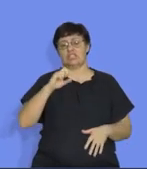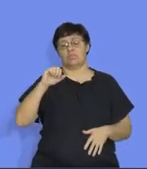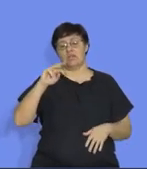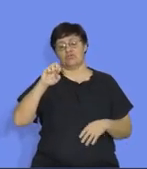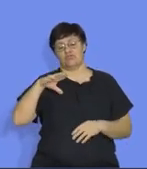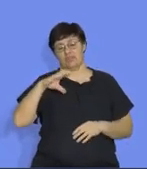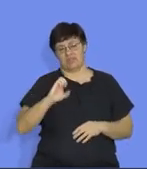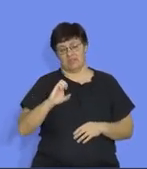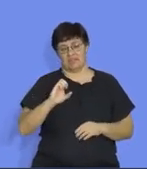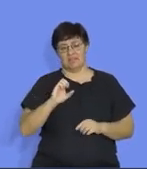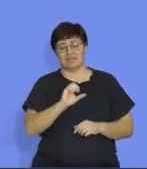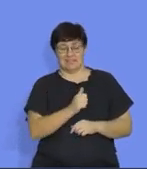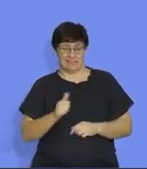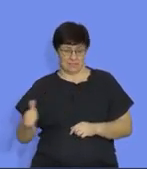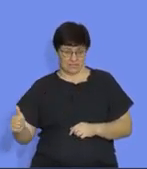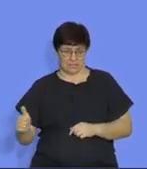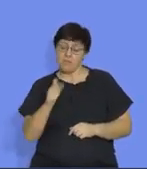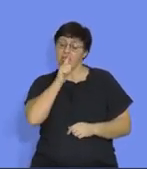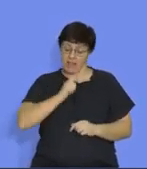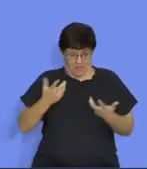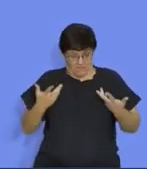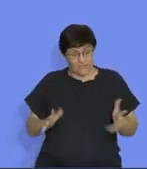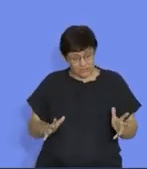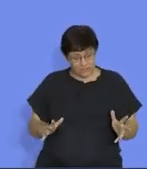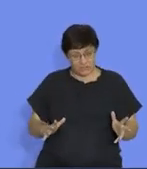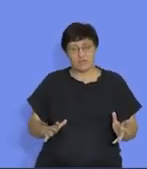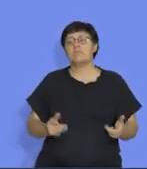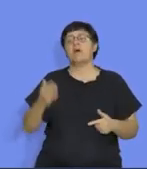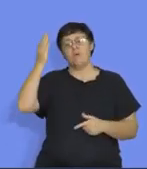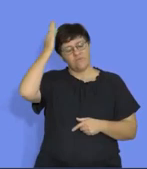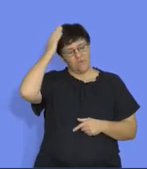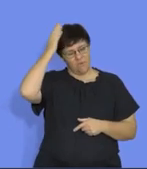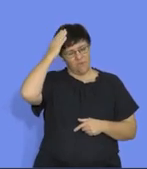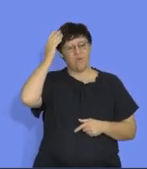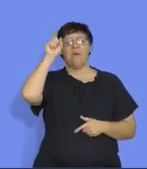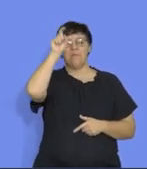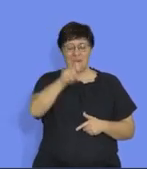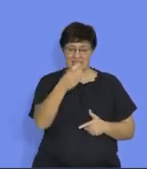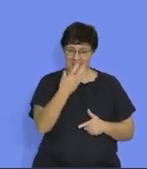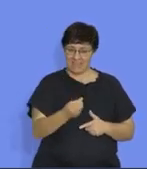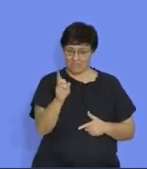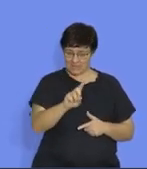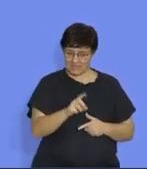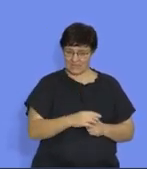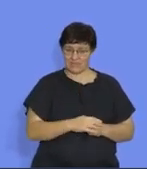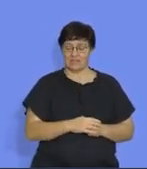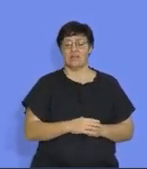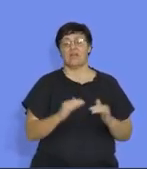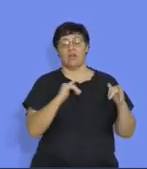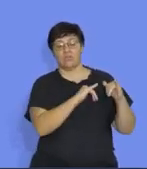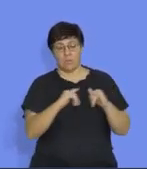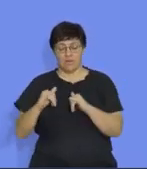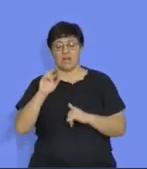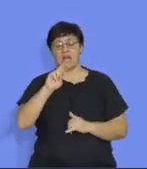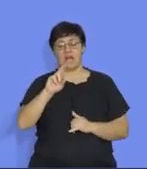sequence. So when I've been told that it is a geometric sequence, I know that there has to be a common ratio